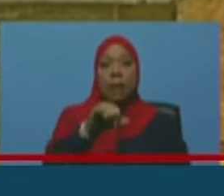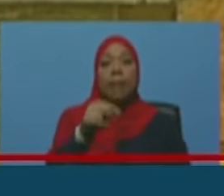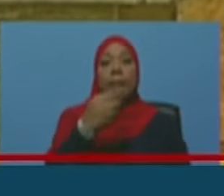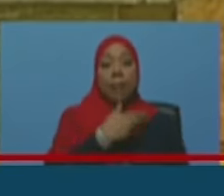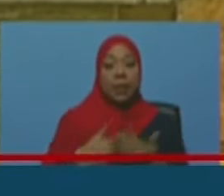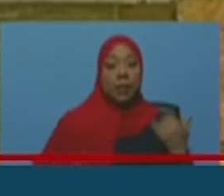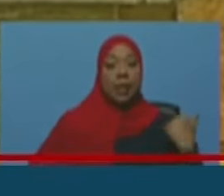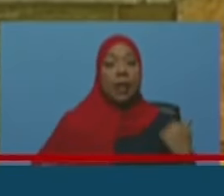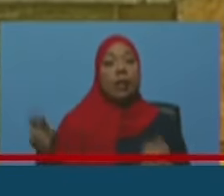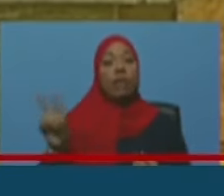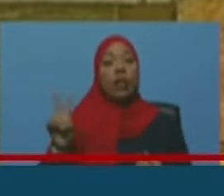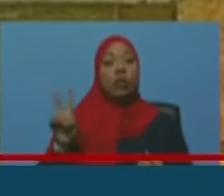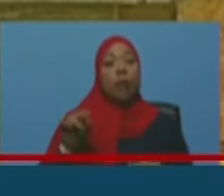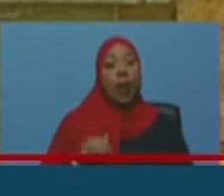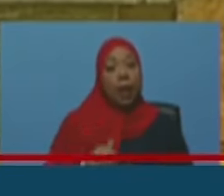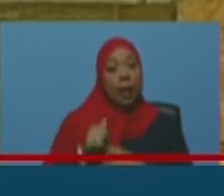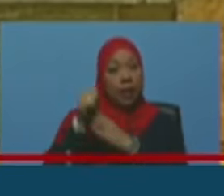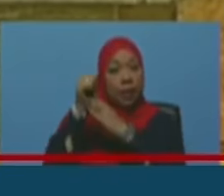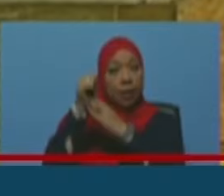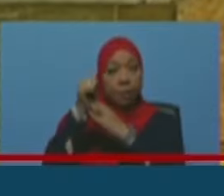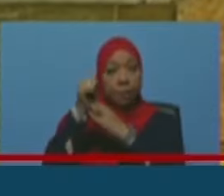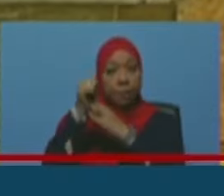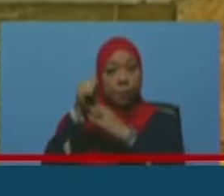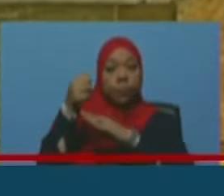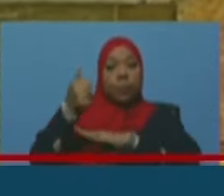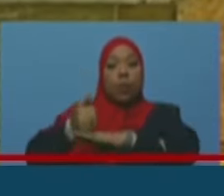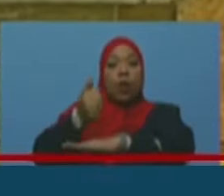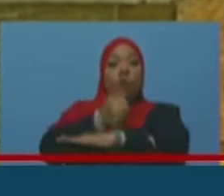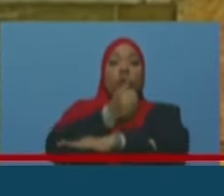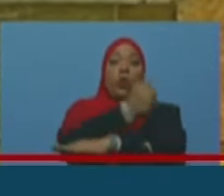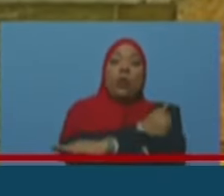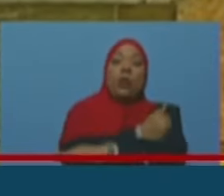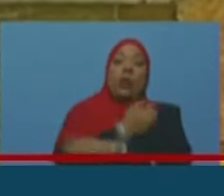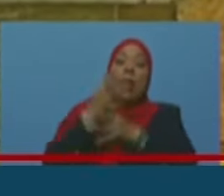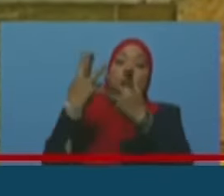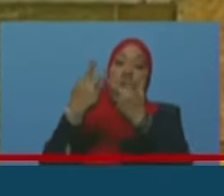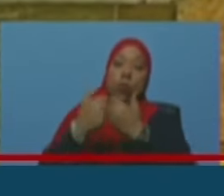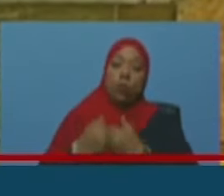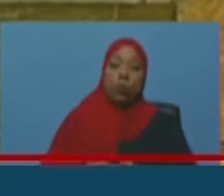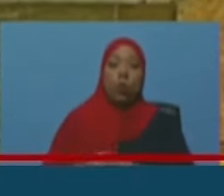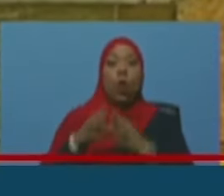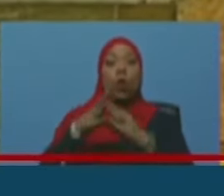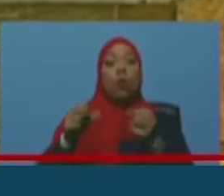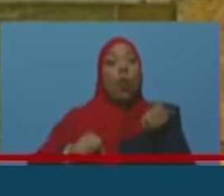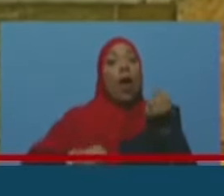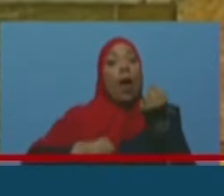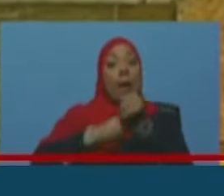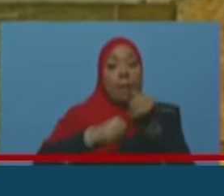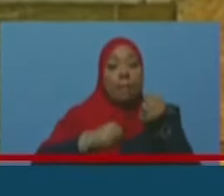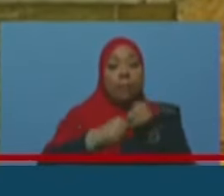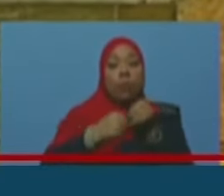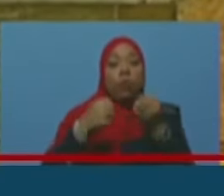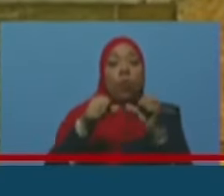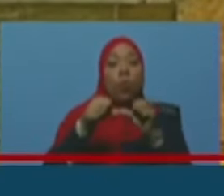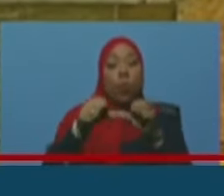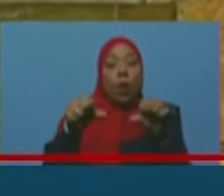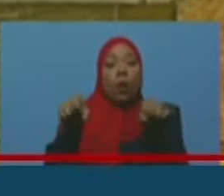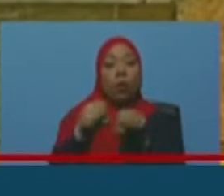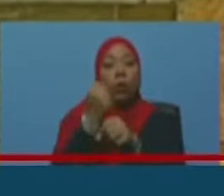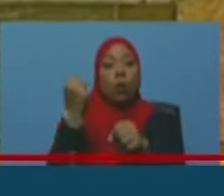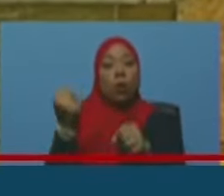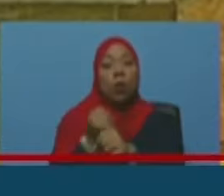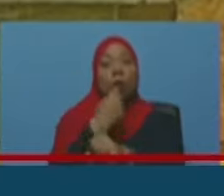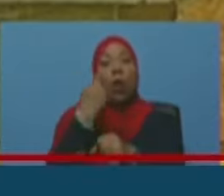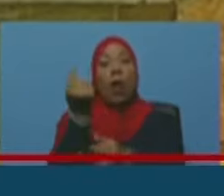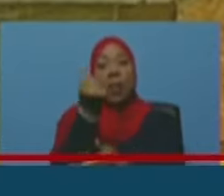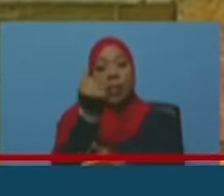as President of the Republic, and the highest authority of the public finances, you know that you can count on my full support